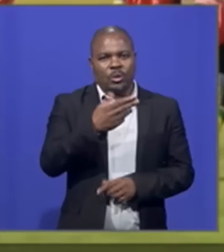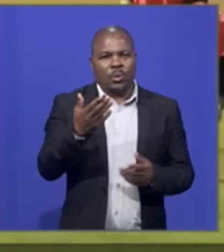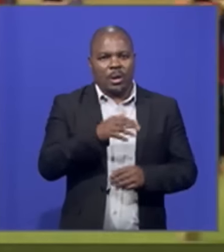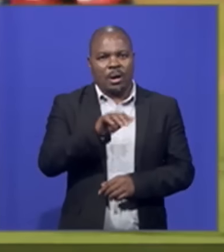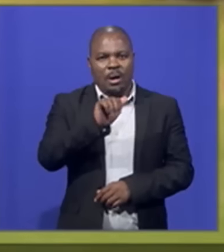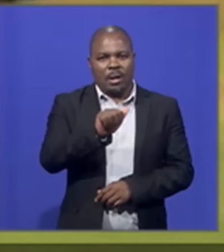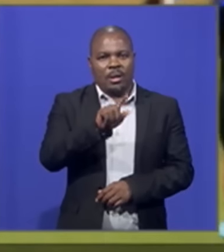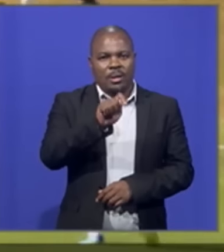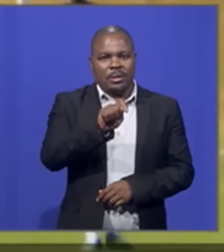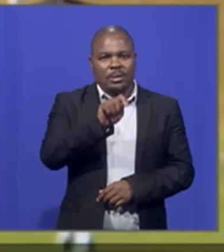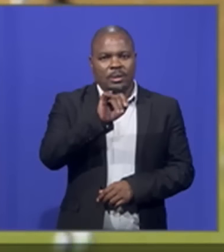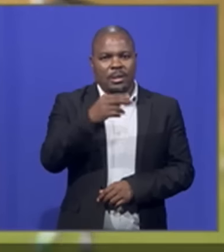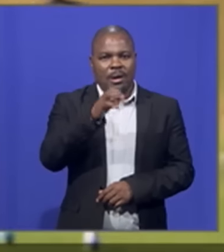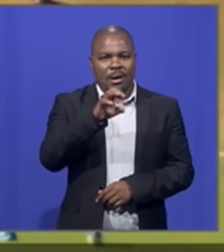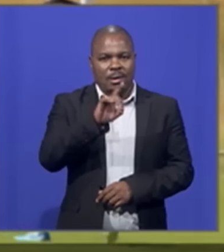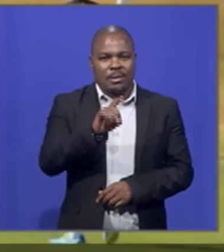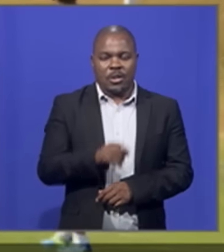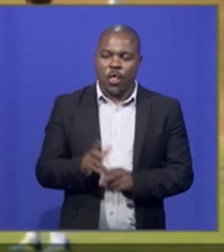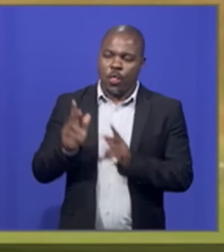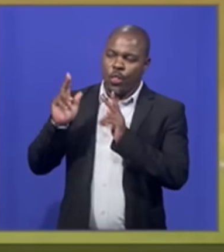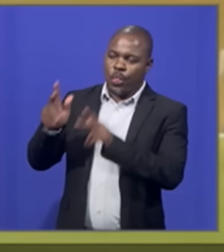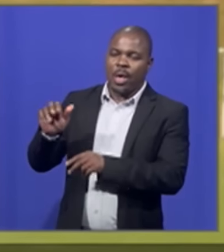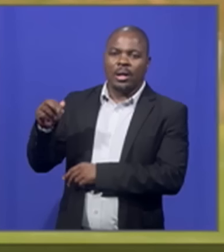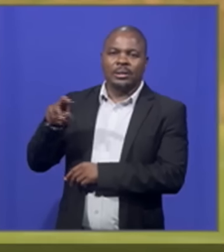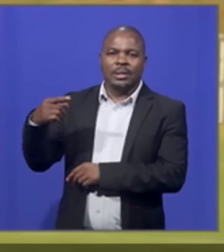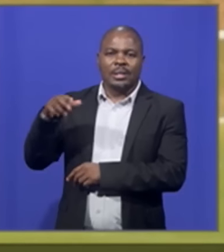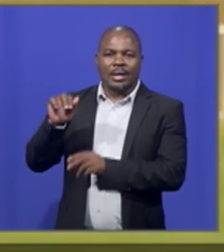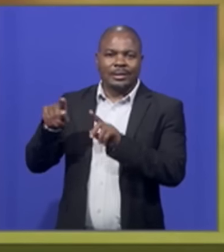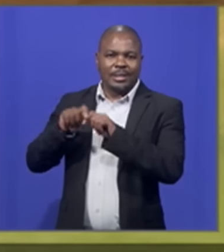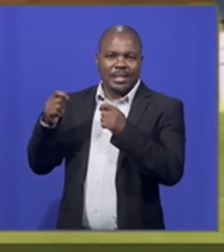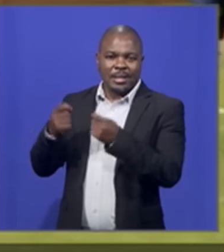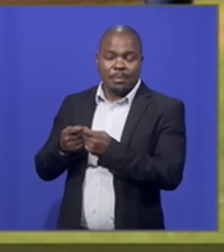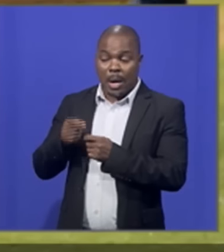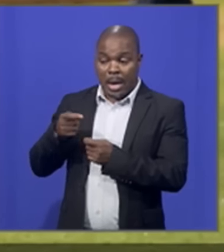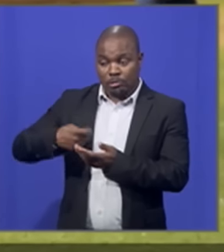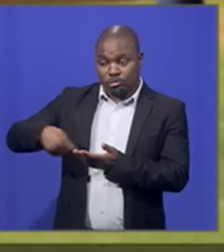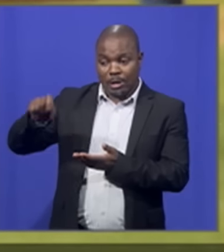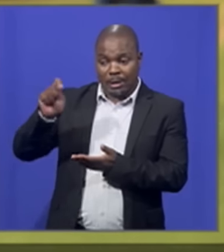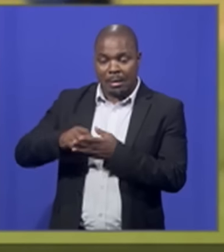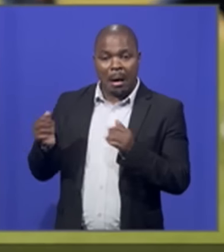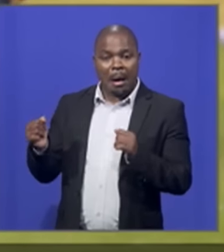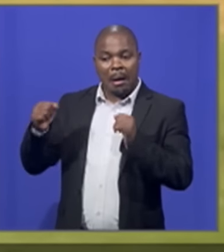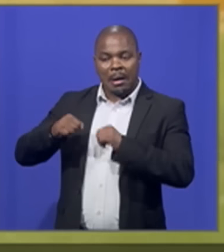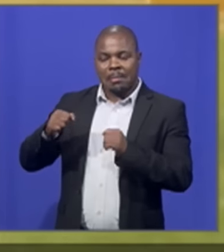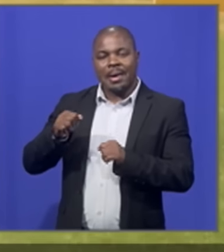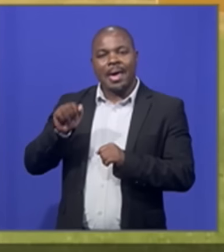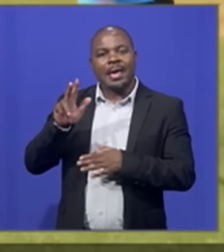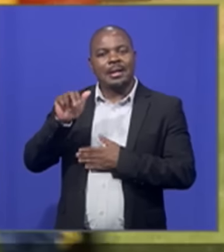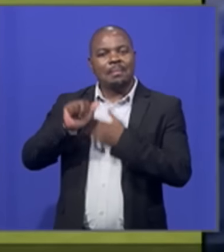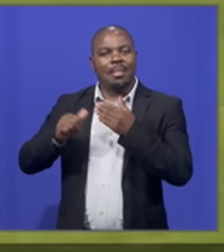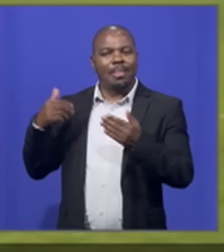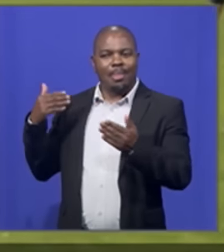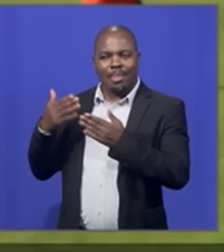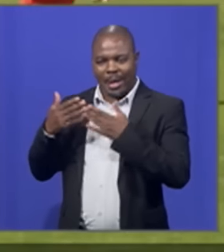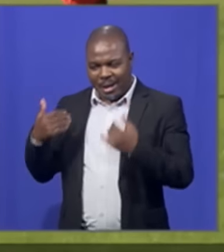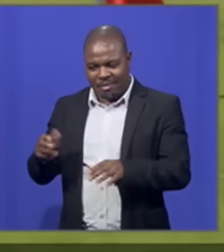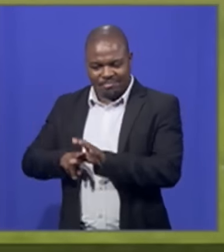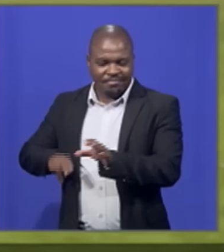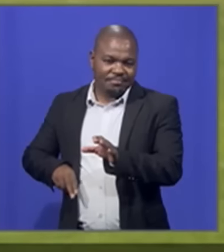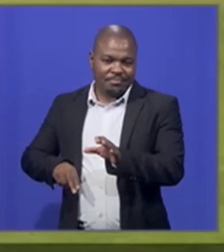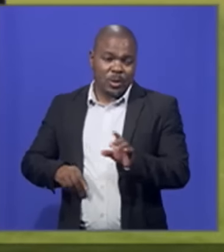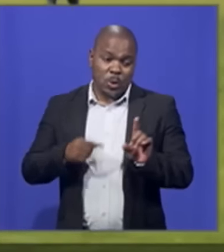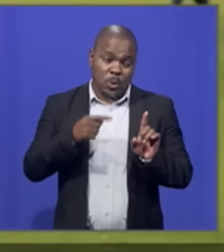ka Libya. O tlogelana le dinkgwete tša Algeria dikgwedi tše seswai a saenetše kwano le sehlopha seo. Kwano ya